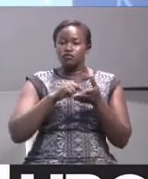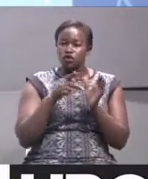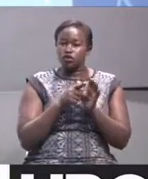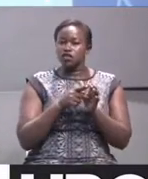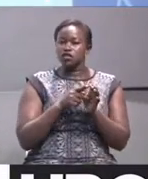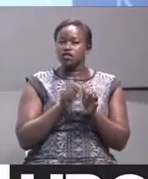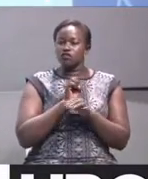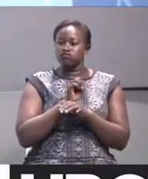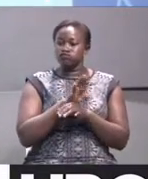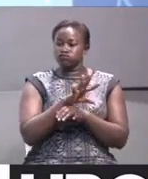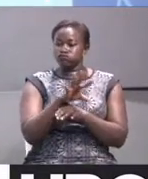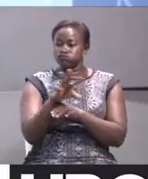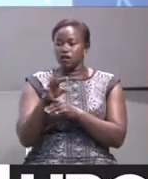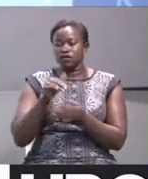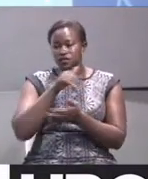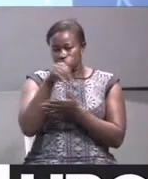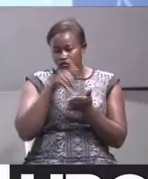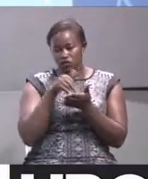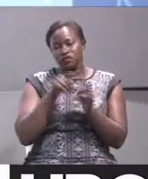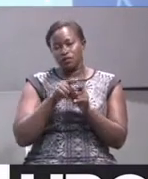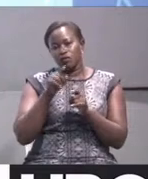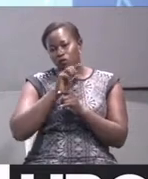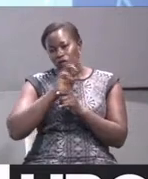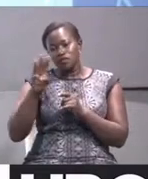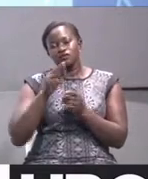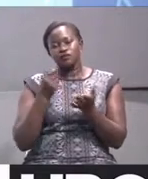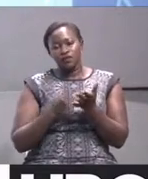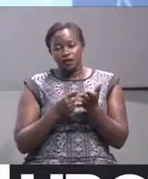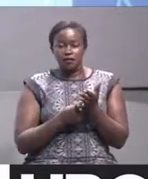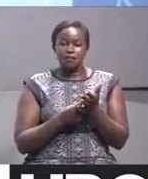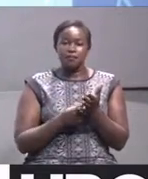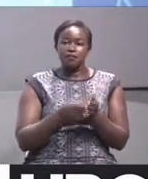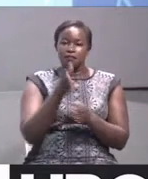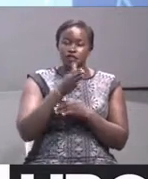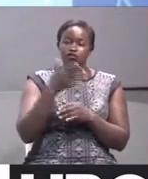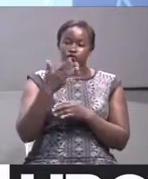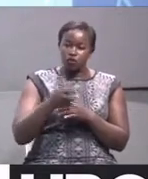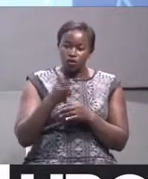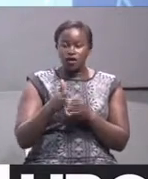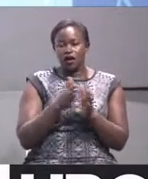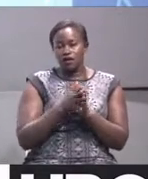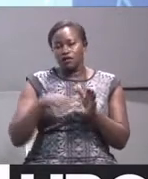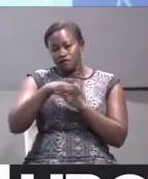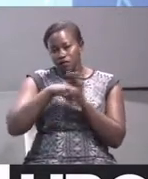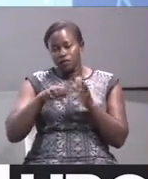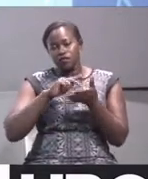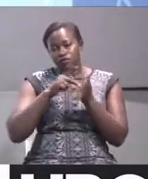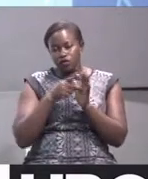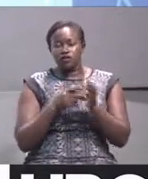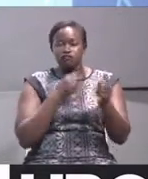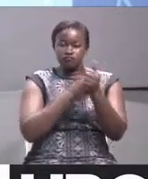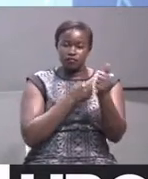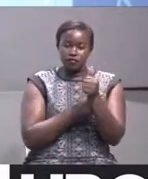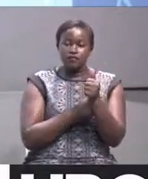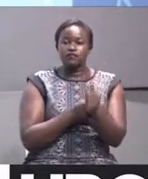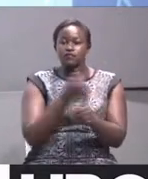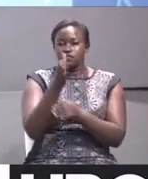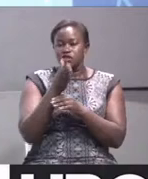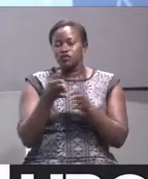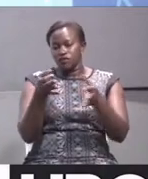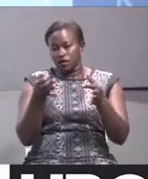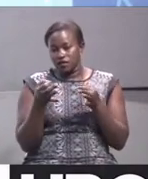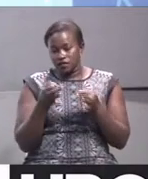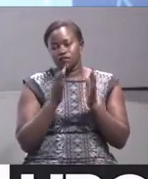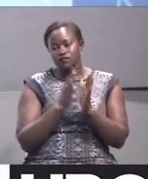in central and western Uganda. The project by the Ministry of Water and Environment is financed by the Ministry of